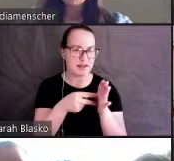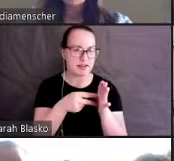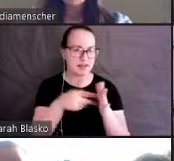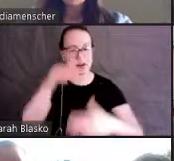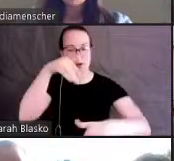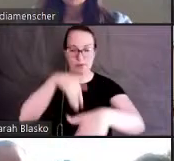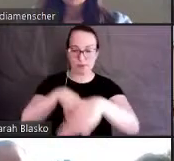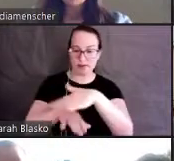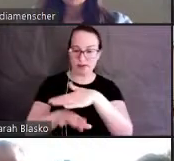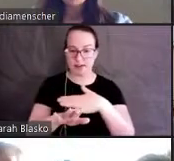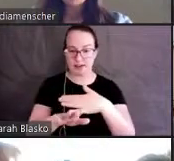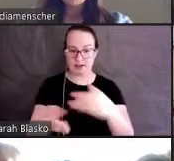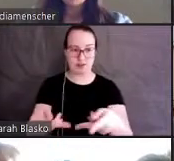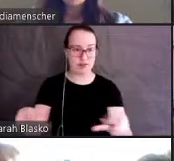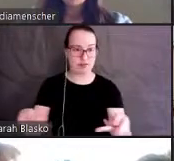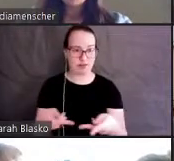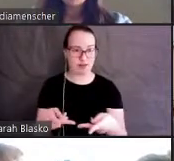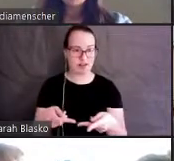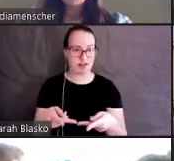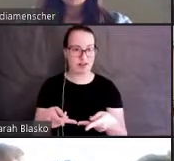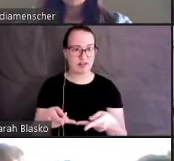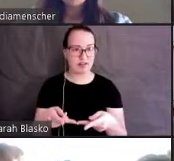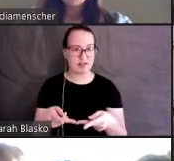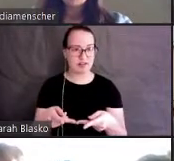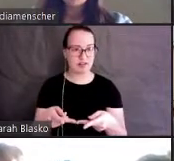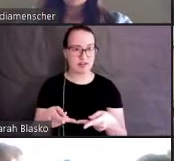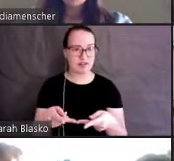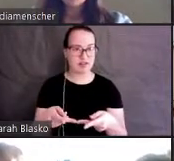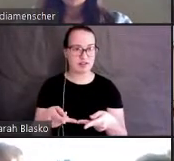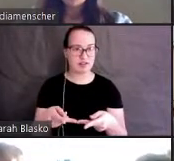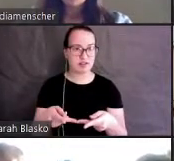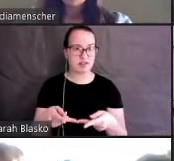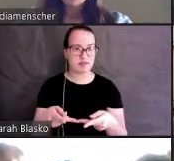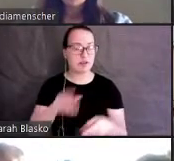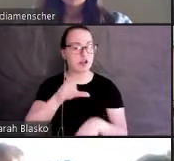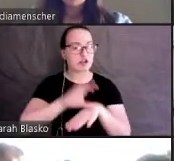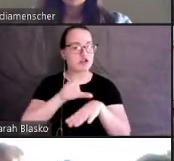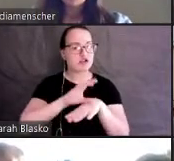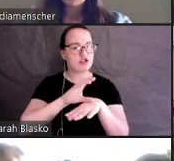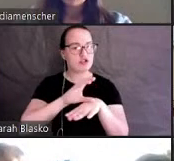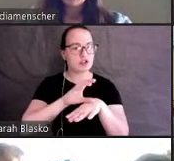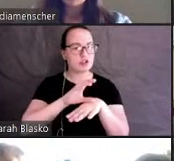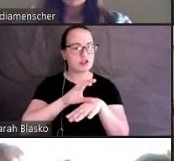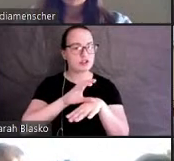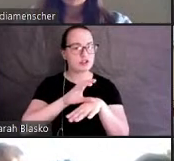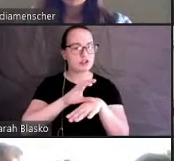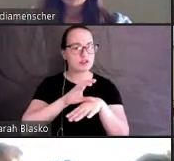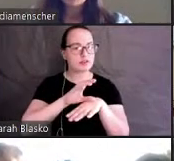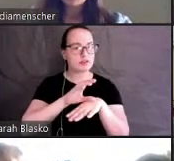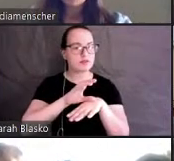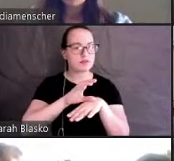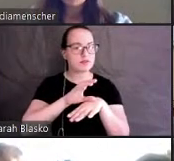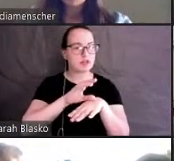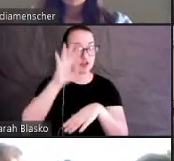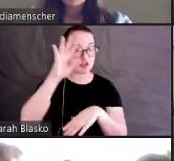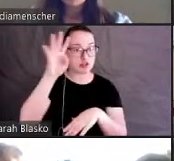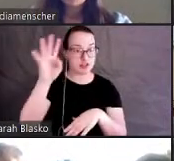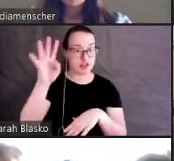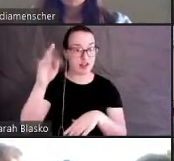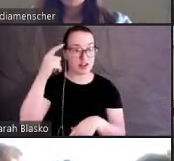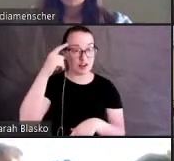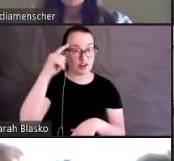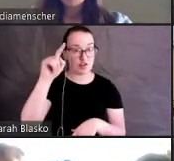to send people out. The church really is designed to be the thing that God